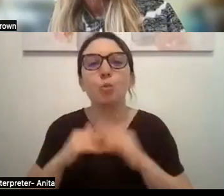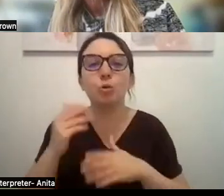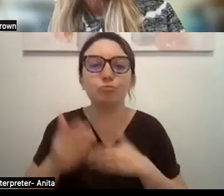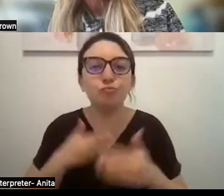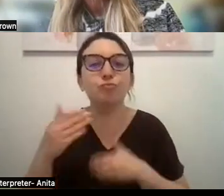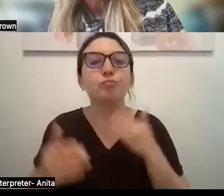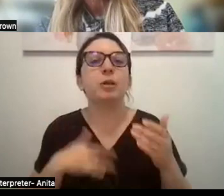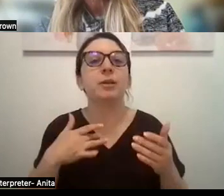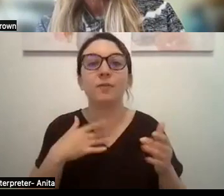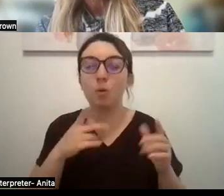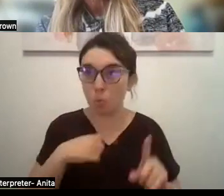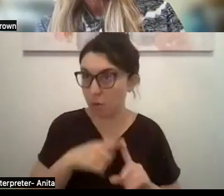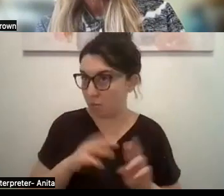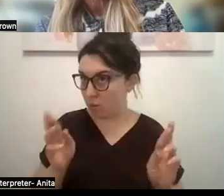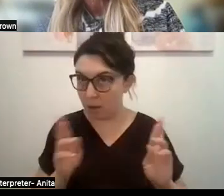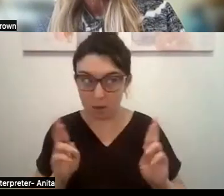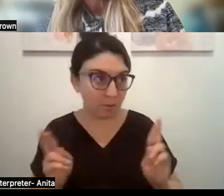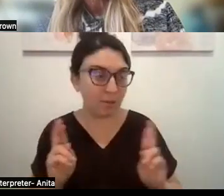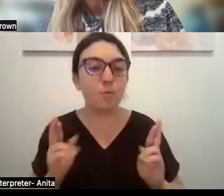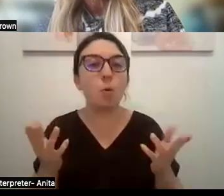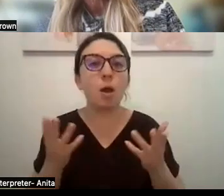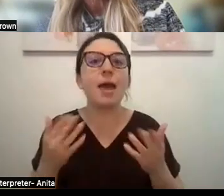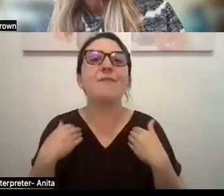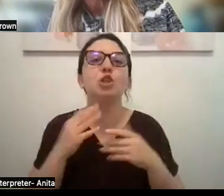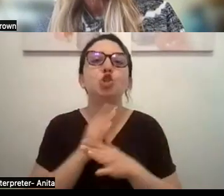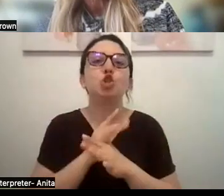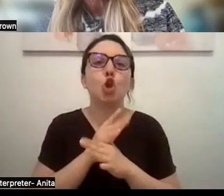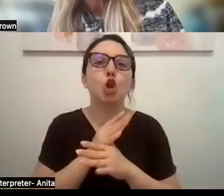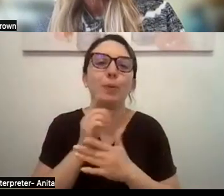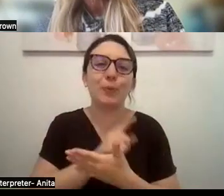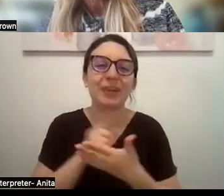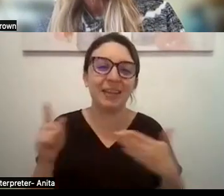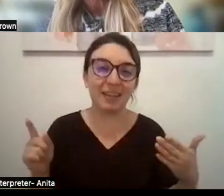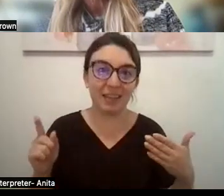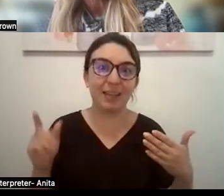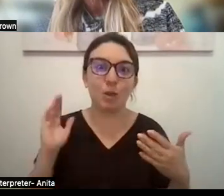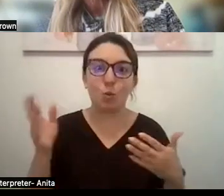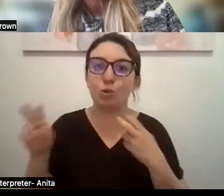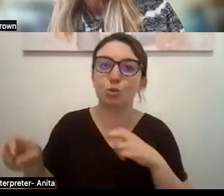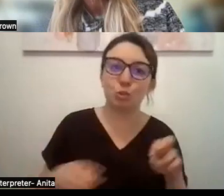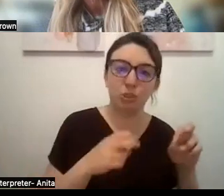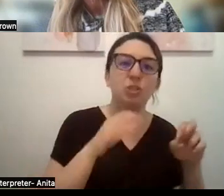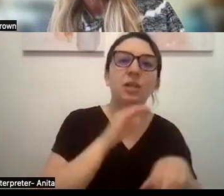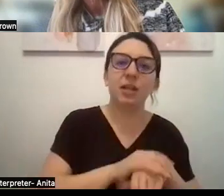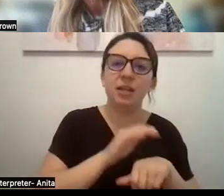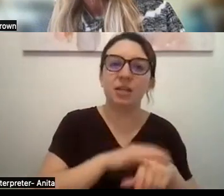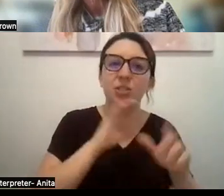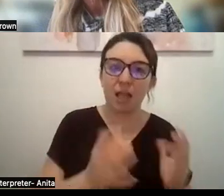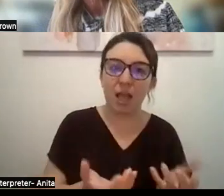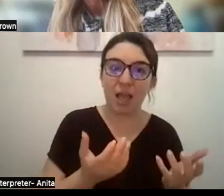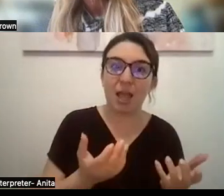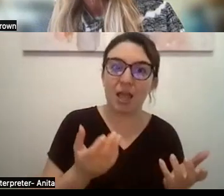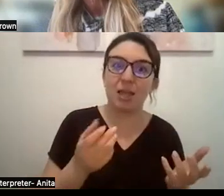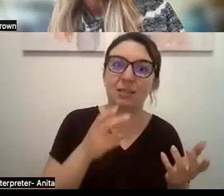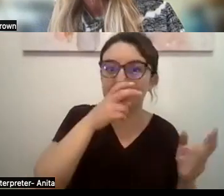it out when and have in German week, the kids who are in German week switch over to the English class, and the kids in English week switch